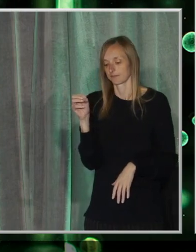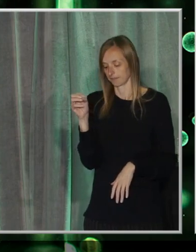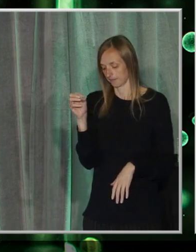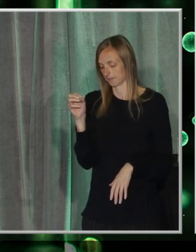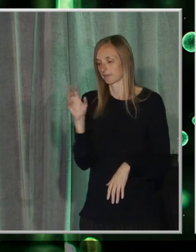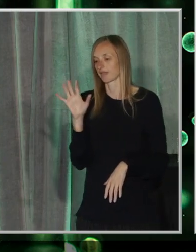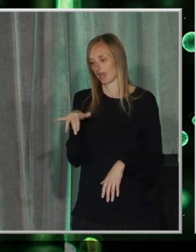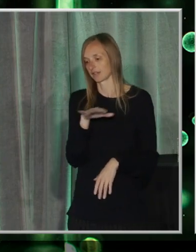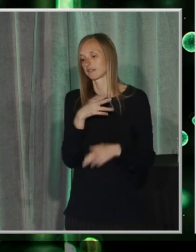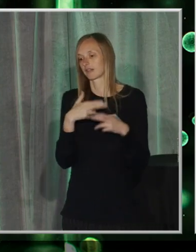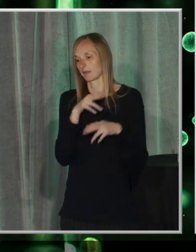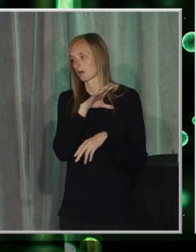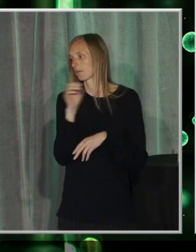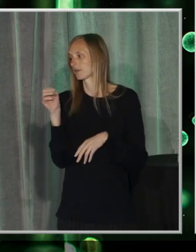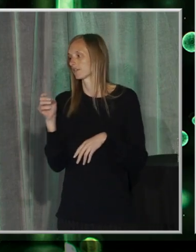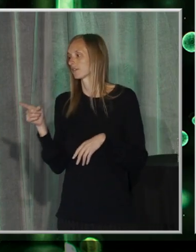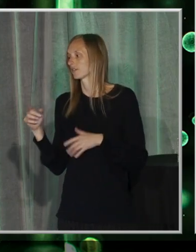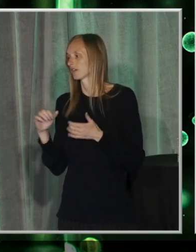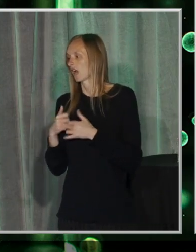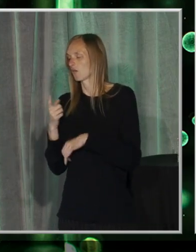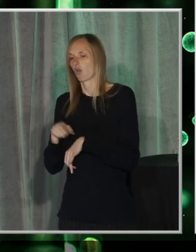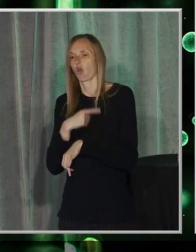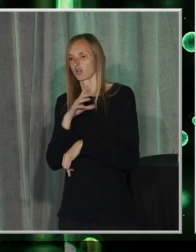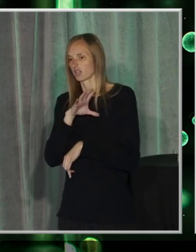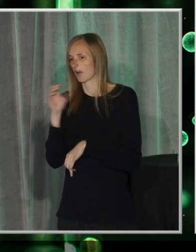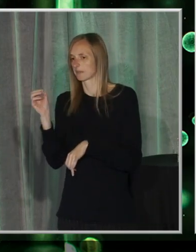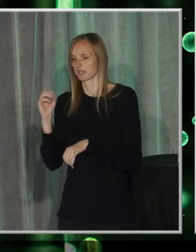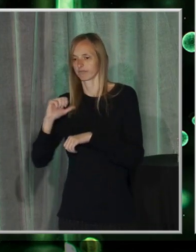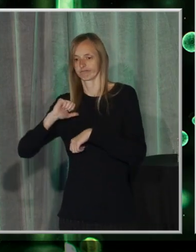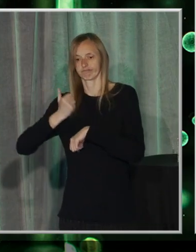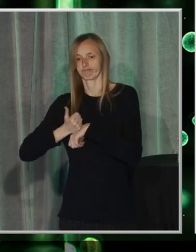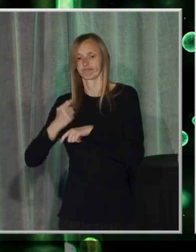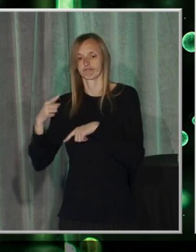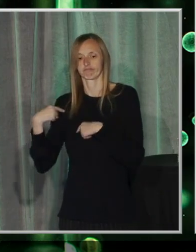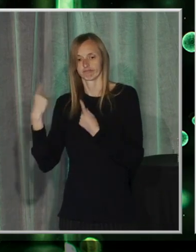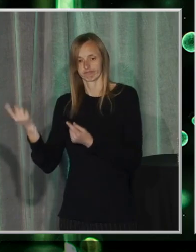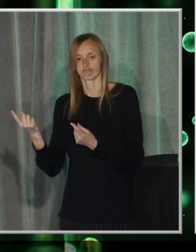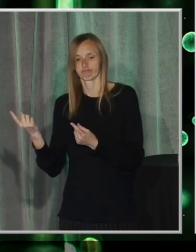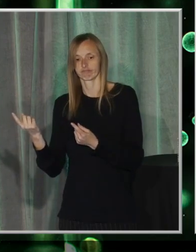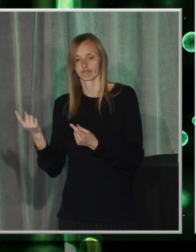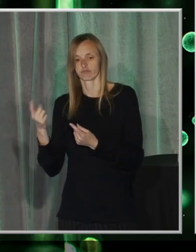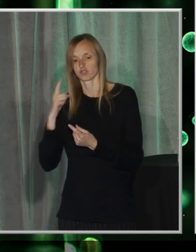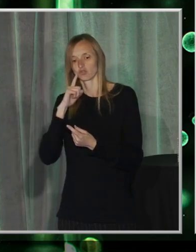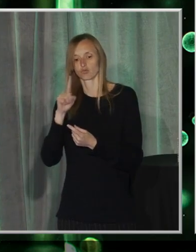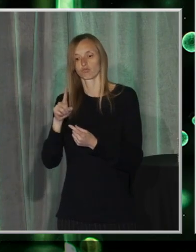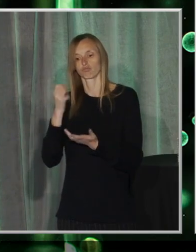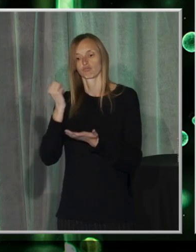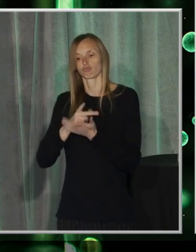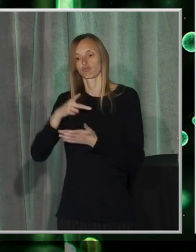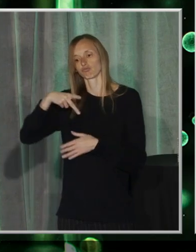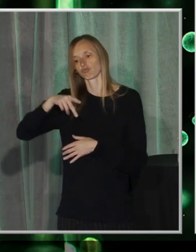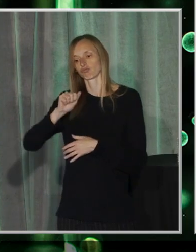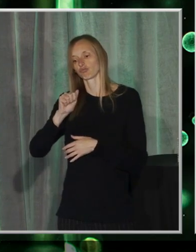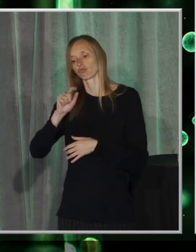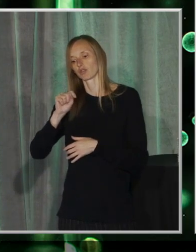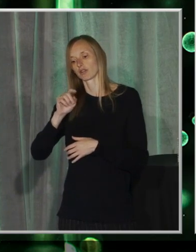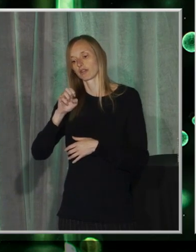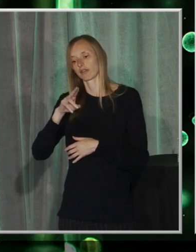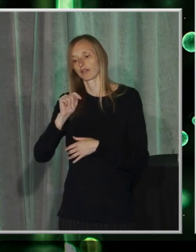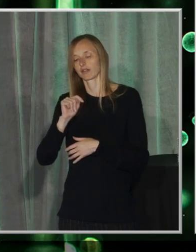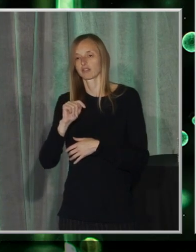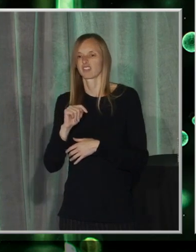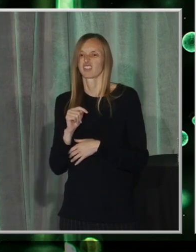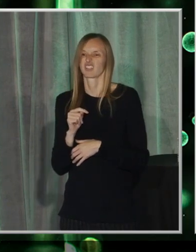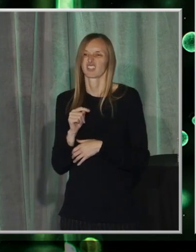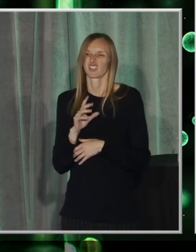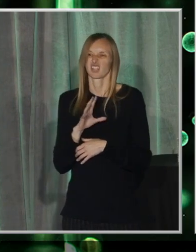that company. But how long has the company then existed to get these patents? The company didn't exist much